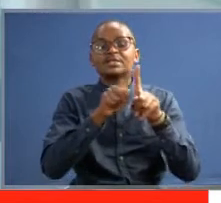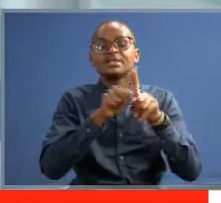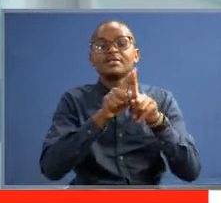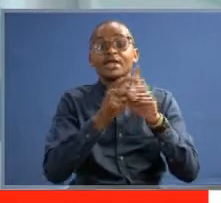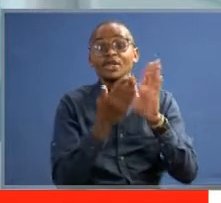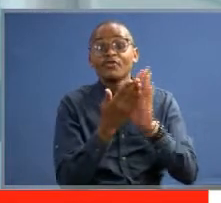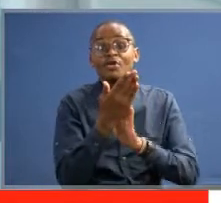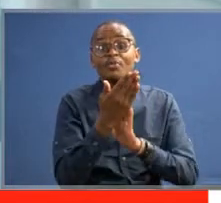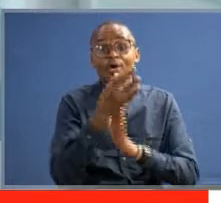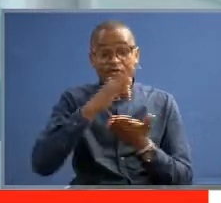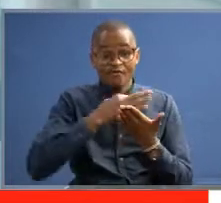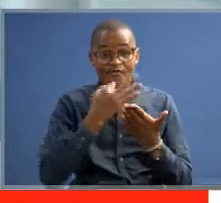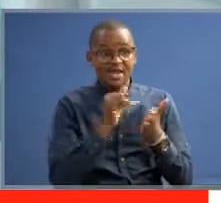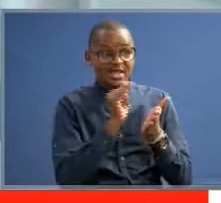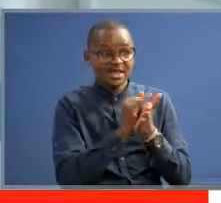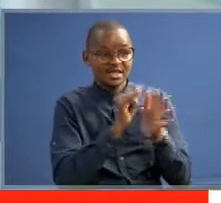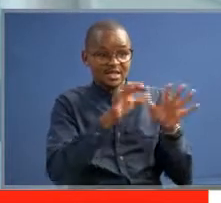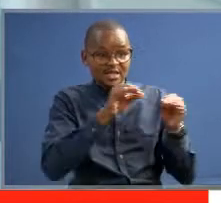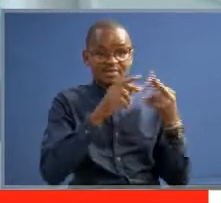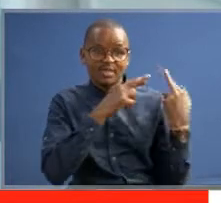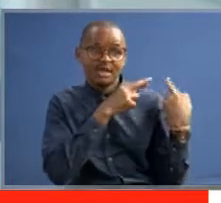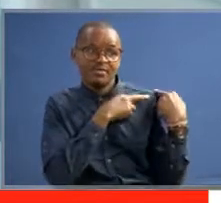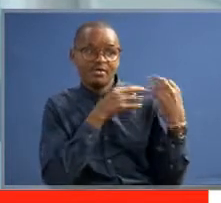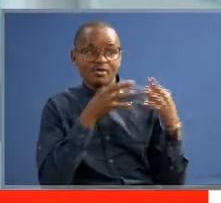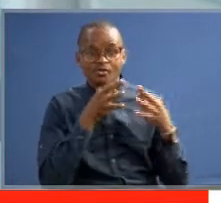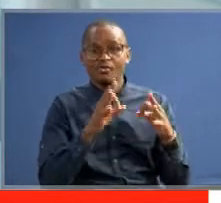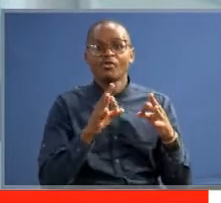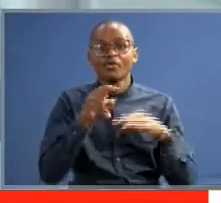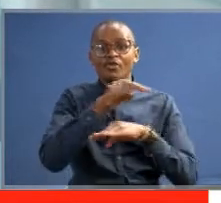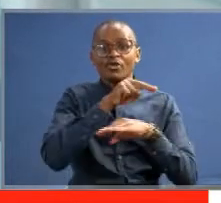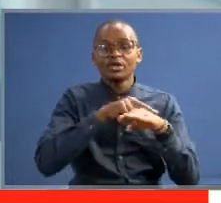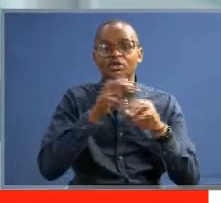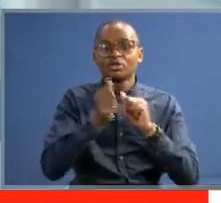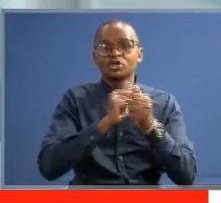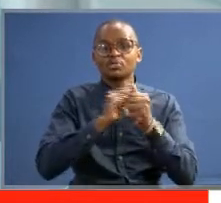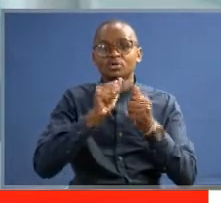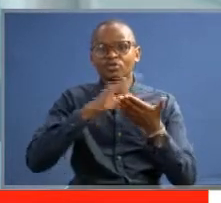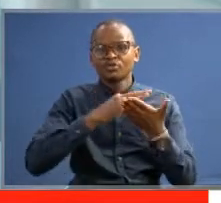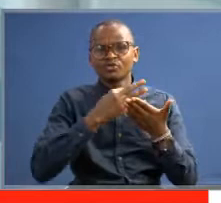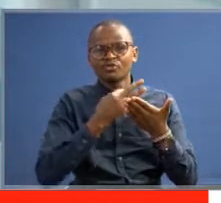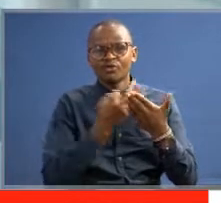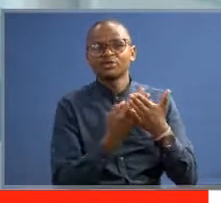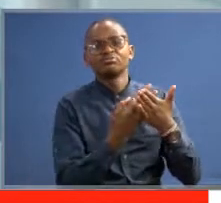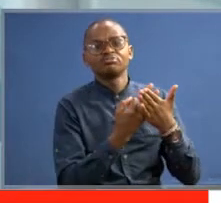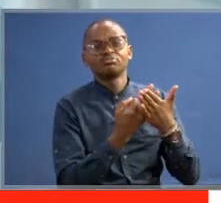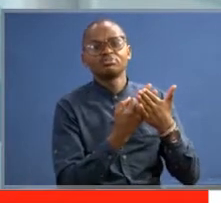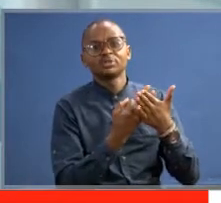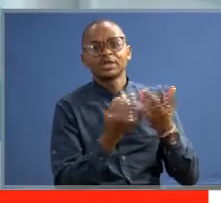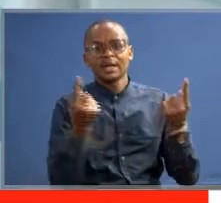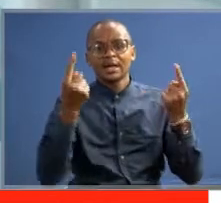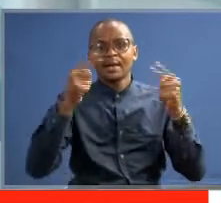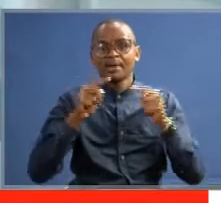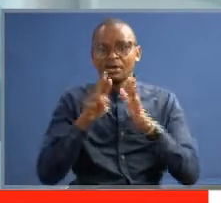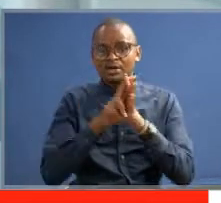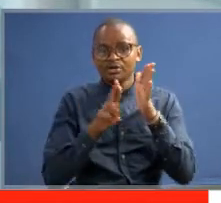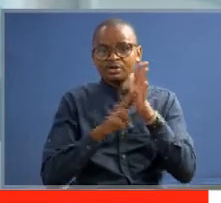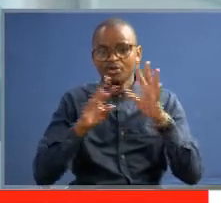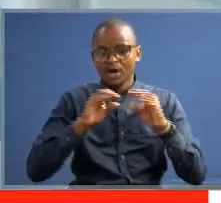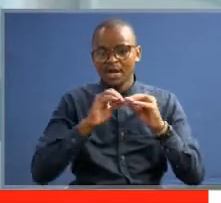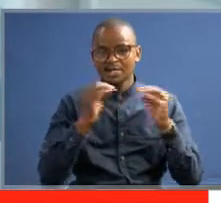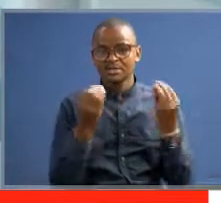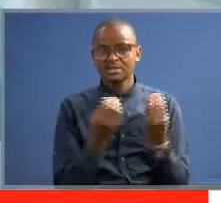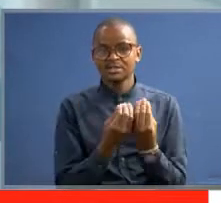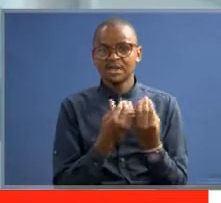Development Fund, which has now taken over the responsibility of the National Sports Fund. But coming back to the registration of sports